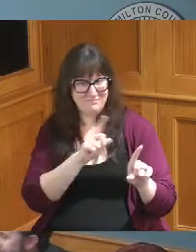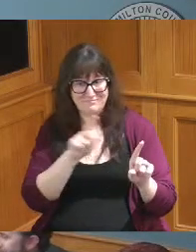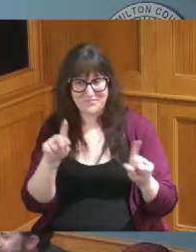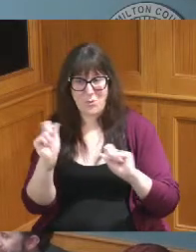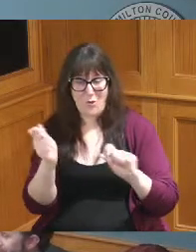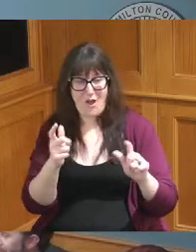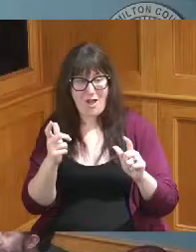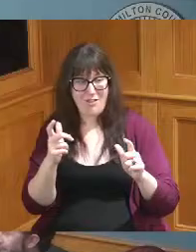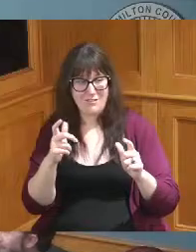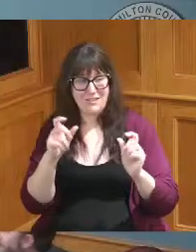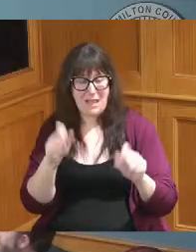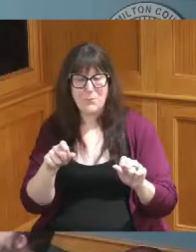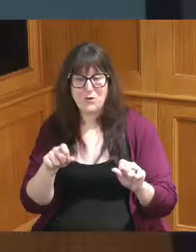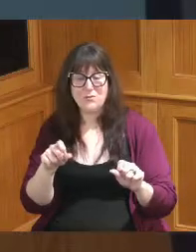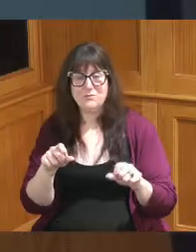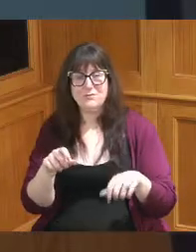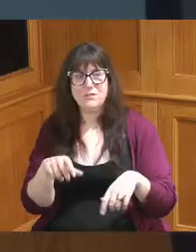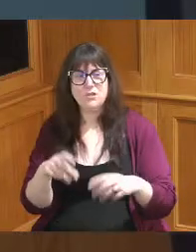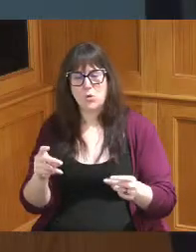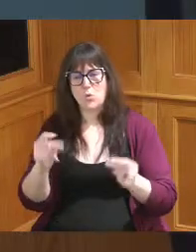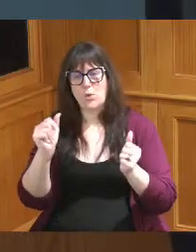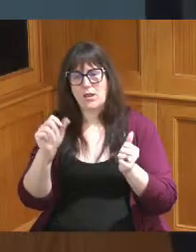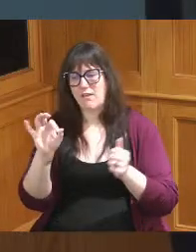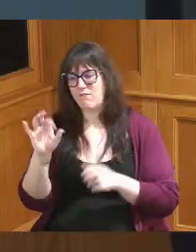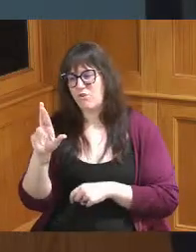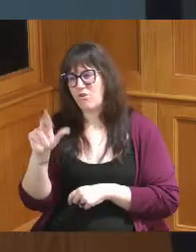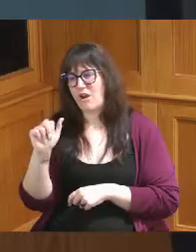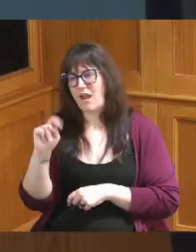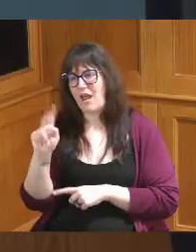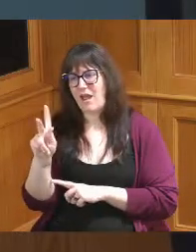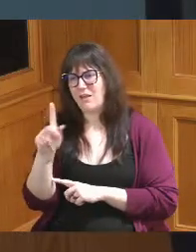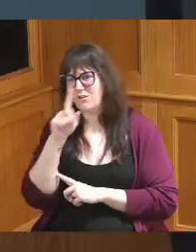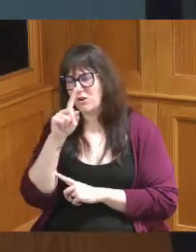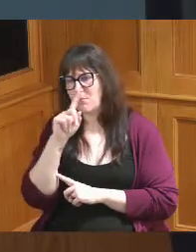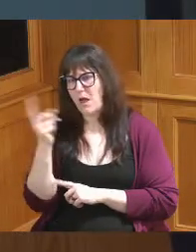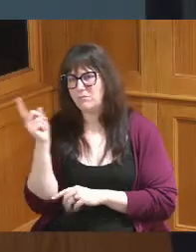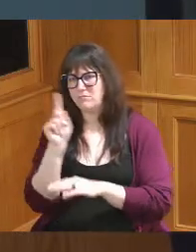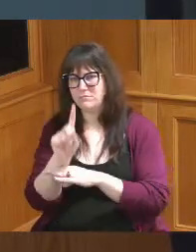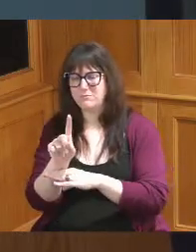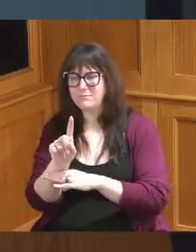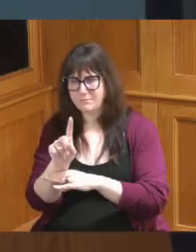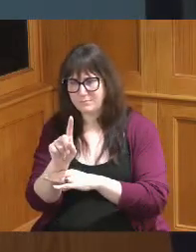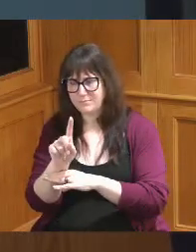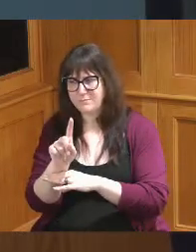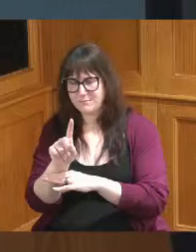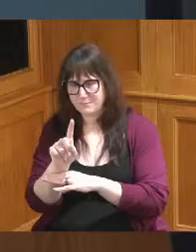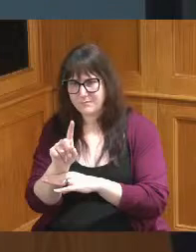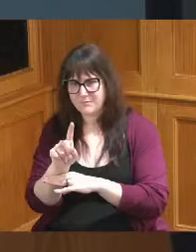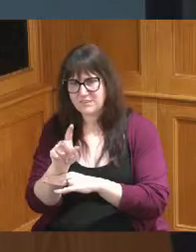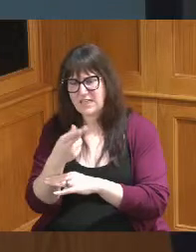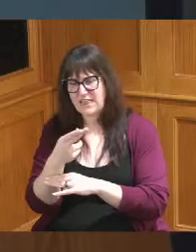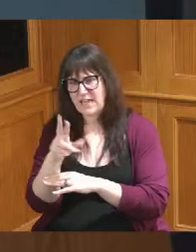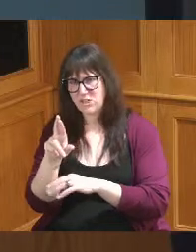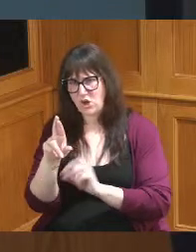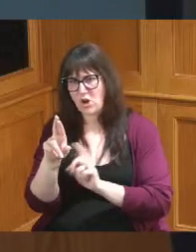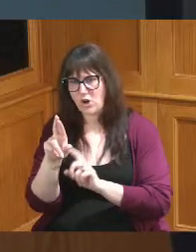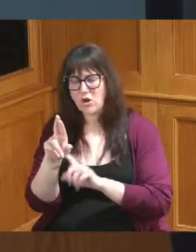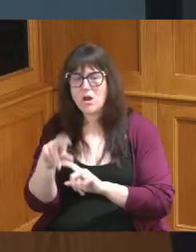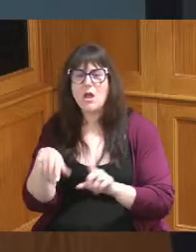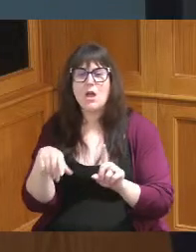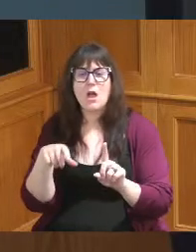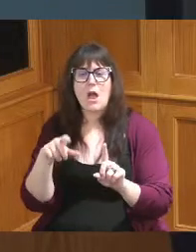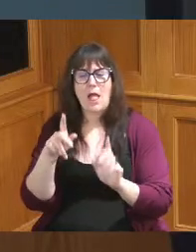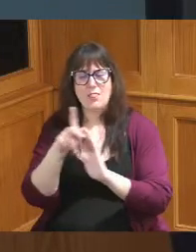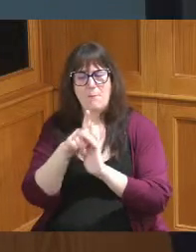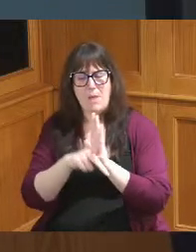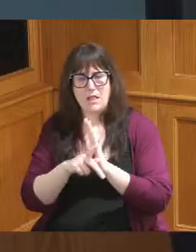this. So very quickly, Frank, I wanted to ask you to come forward. Frank Spataro, head of HR. So we've got the policy in front